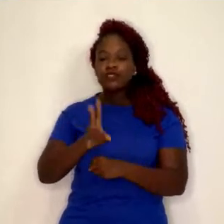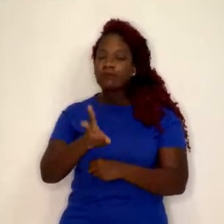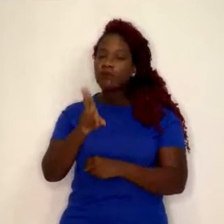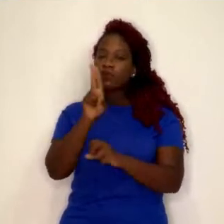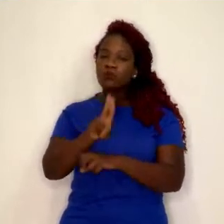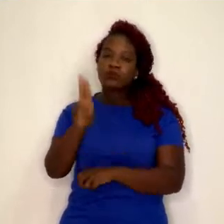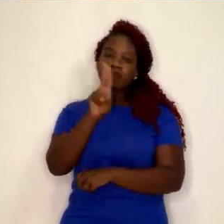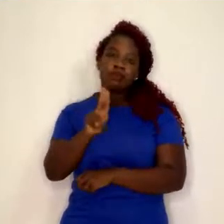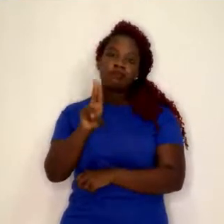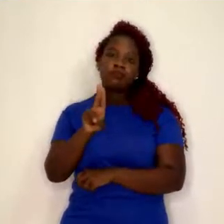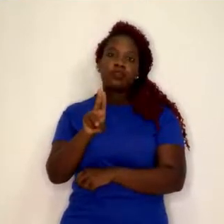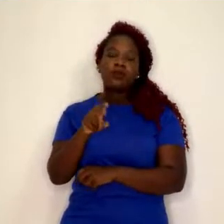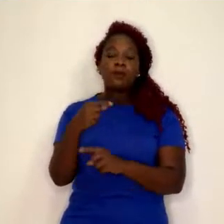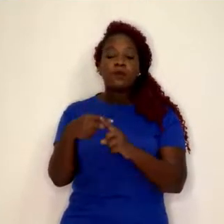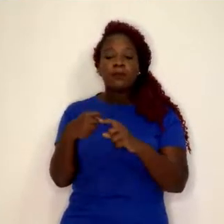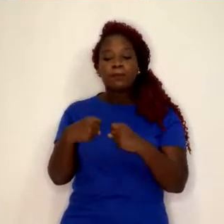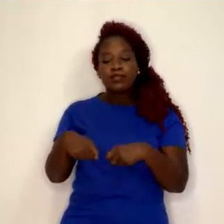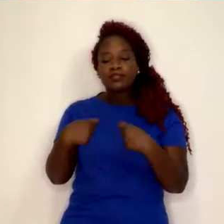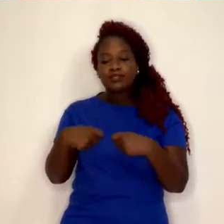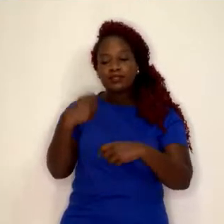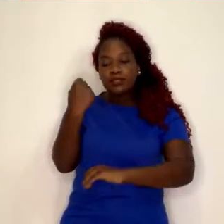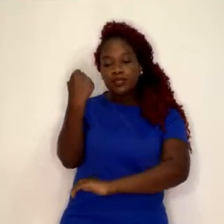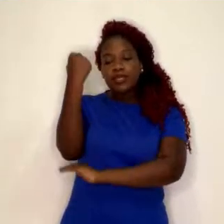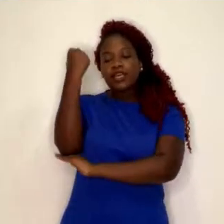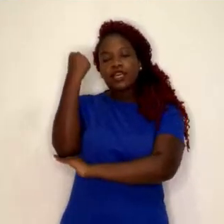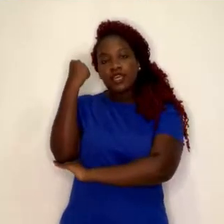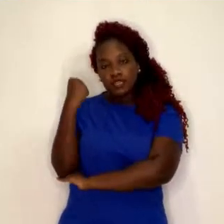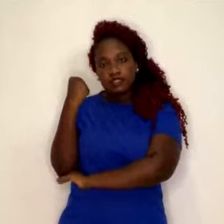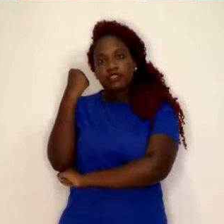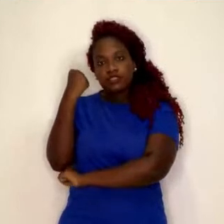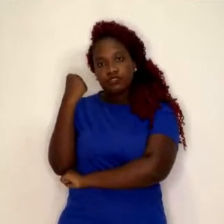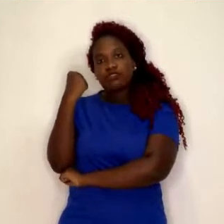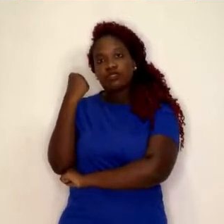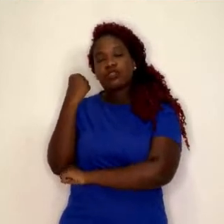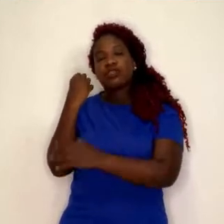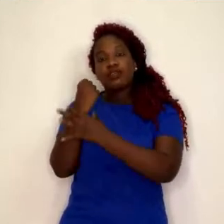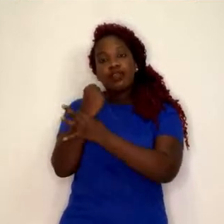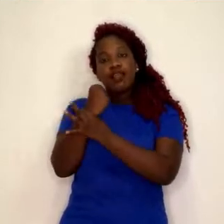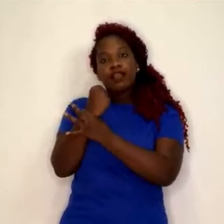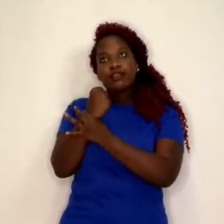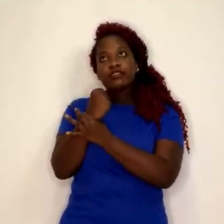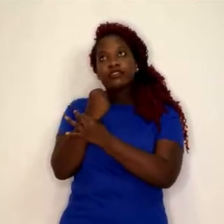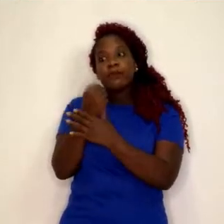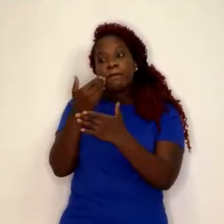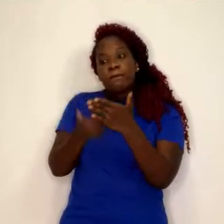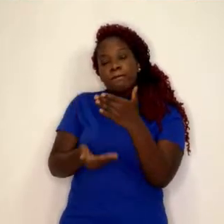been using as of late, in resistance of ensuring